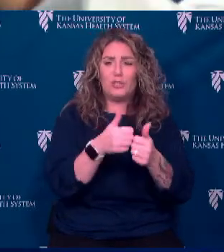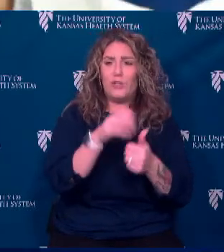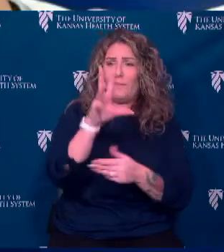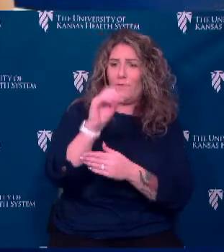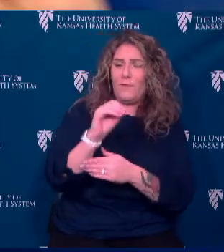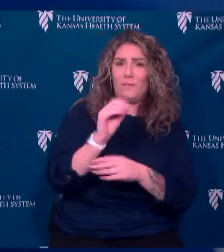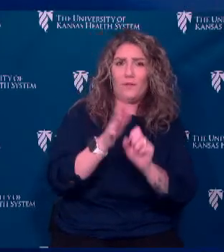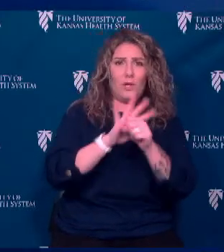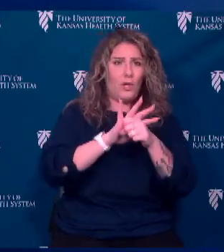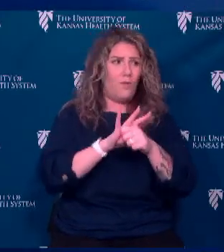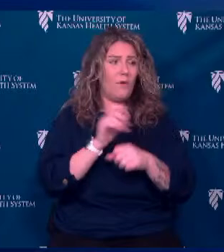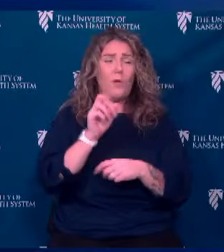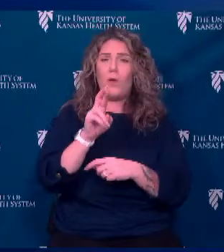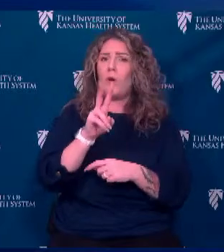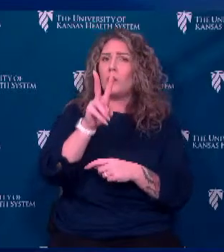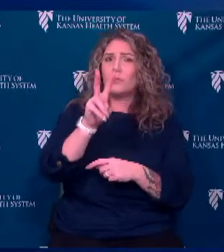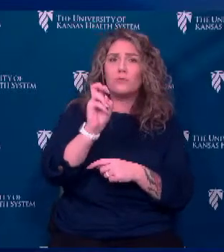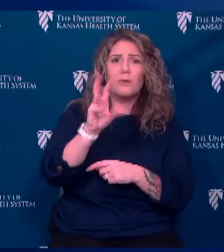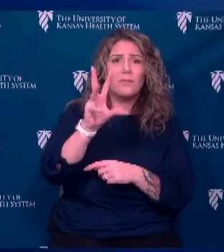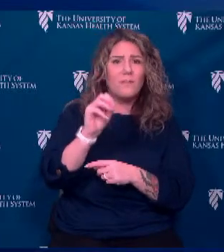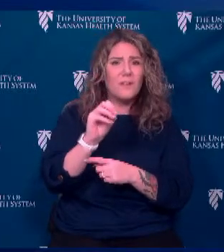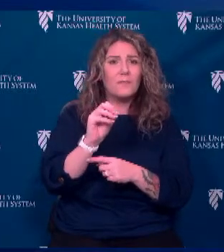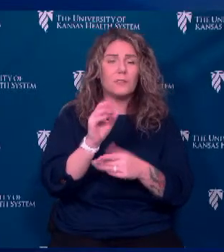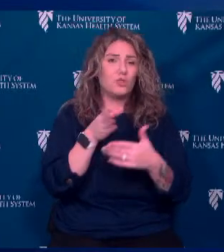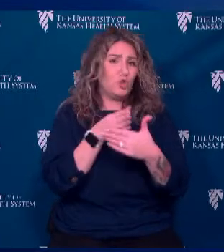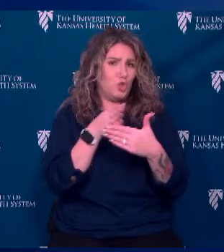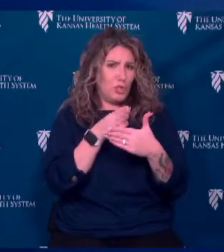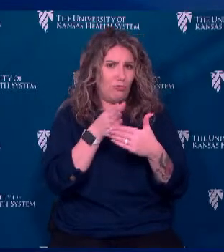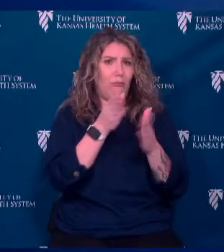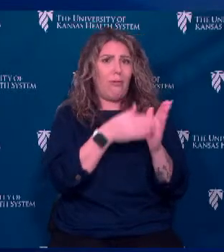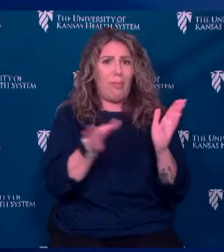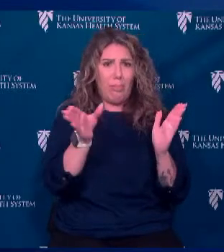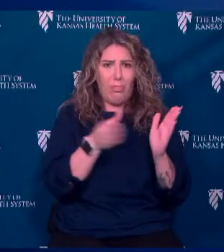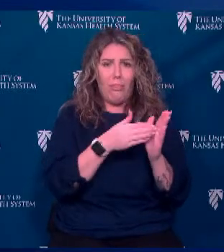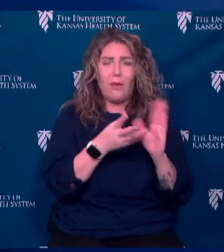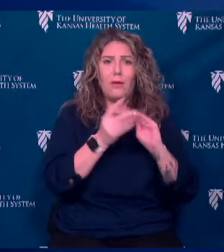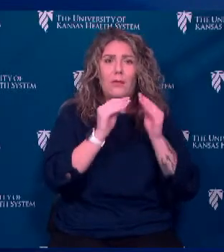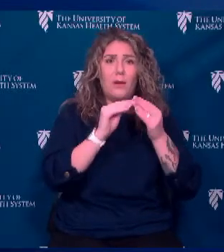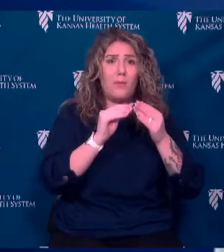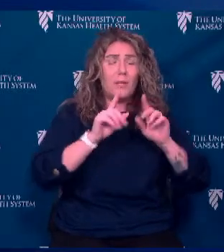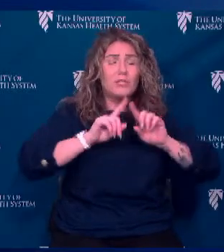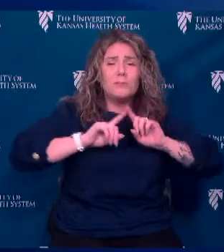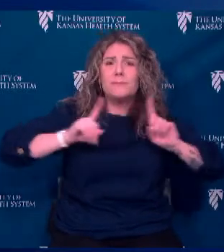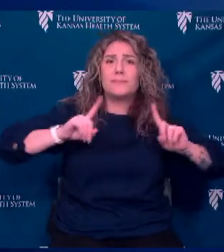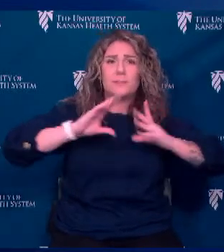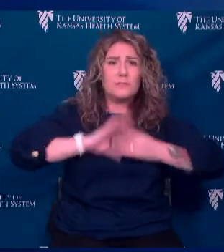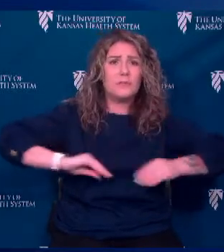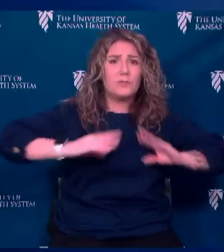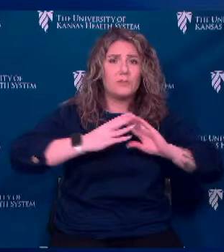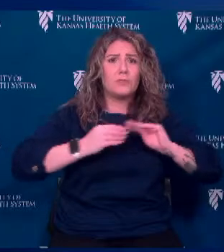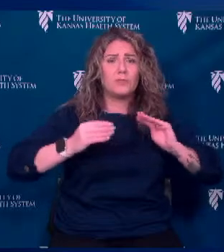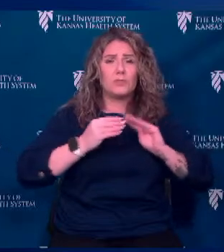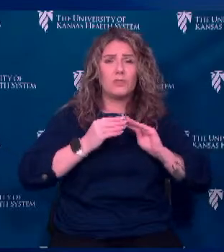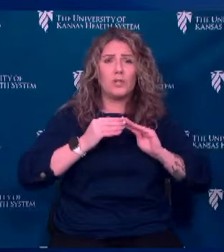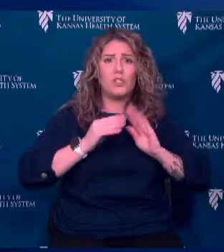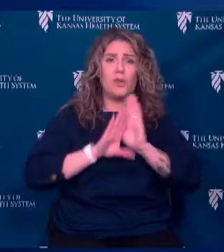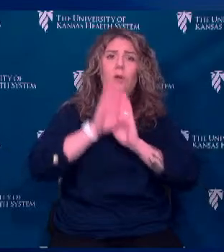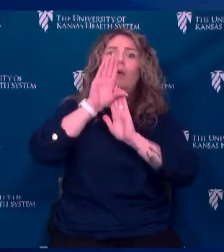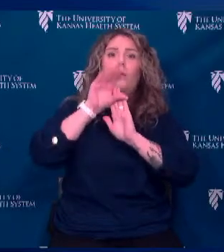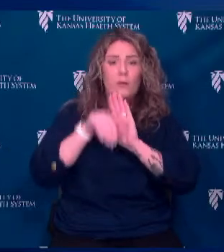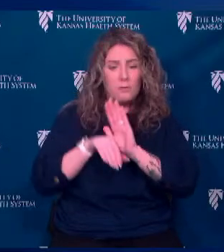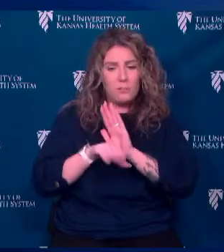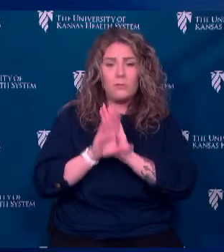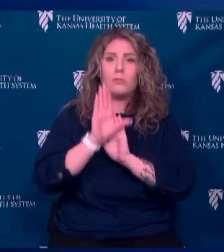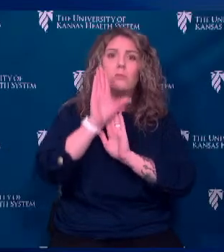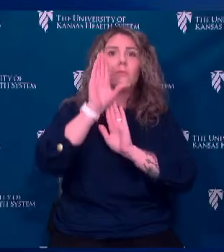have 250 COVID patients, which is generally was our range here, that's a completely different story. And so that flexing up, flexing down, flexing